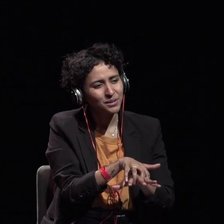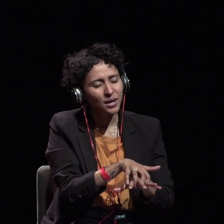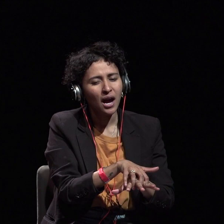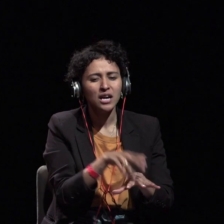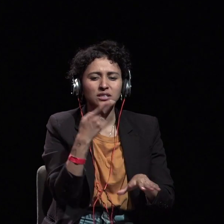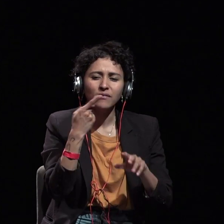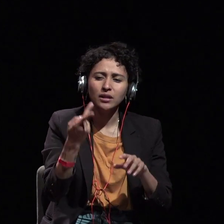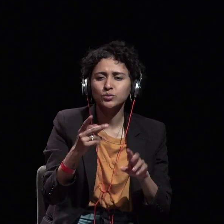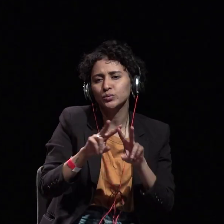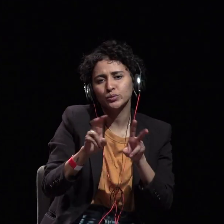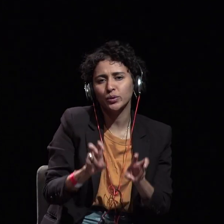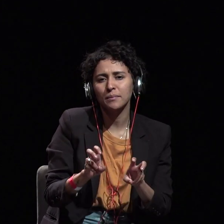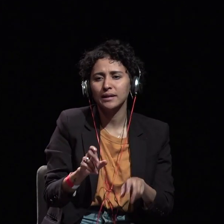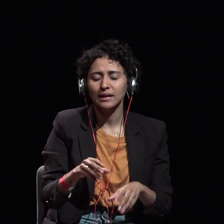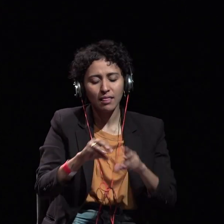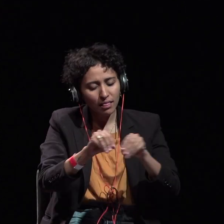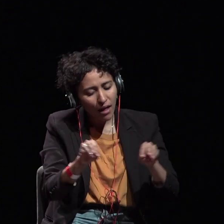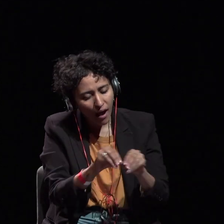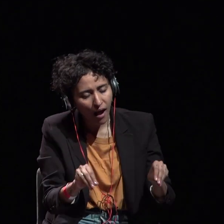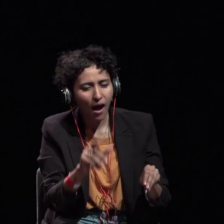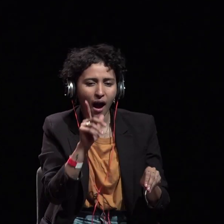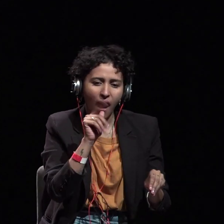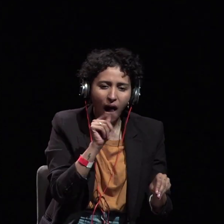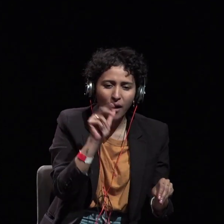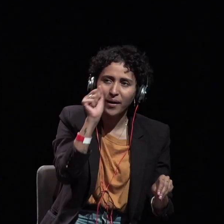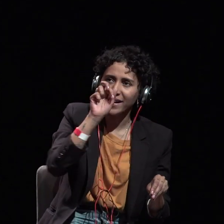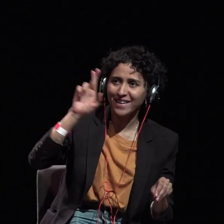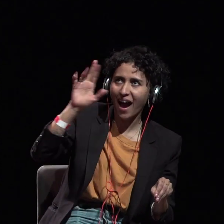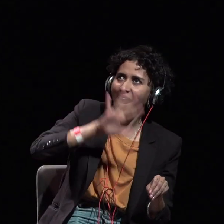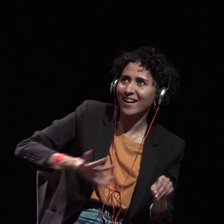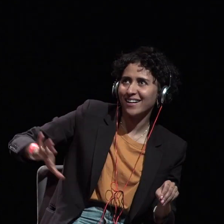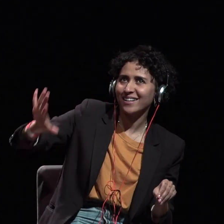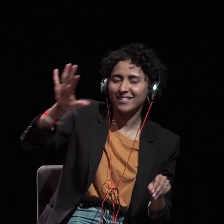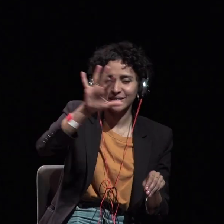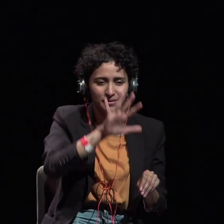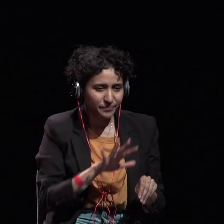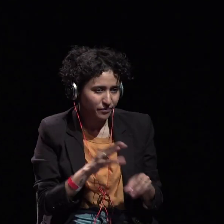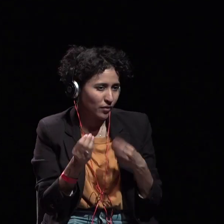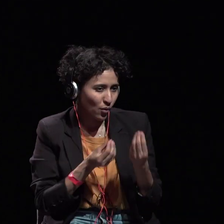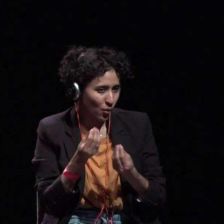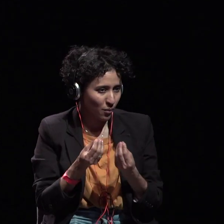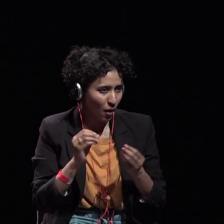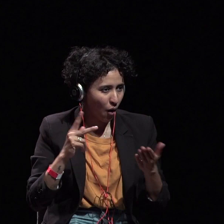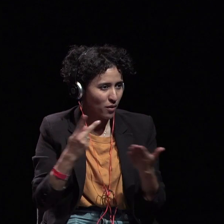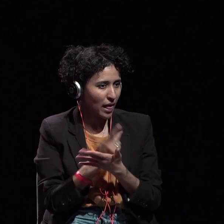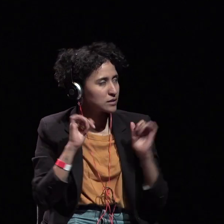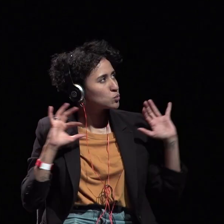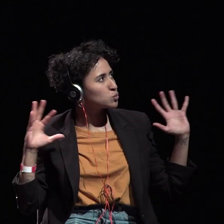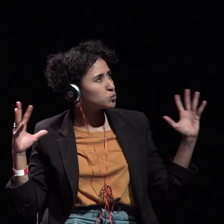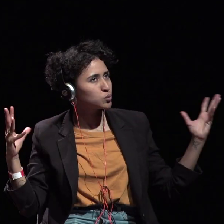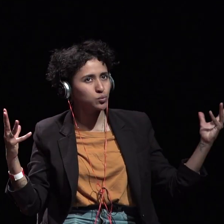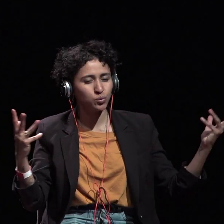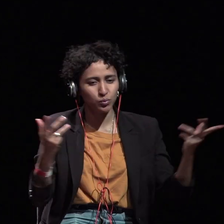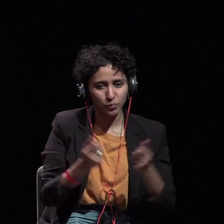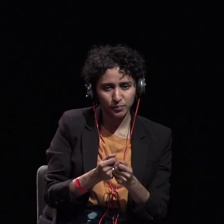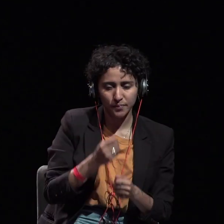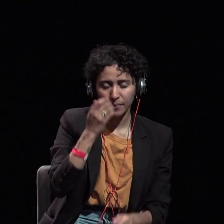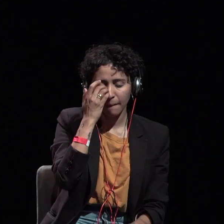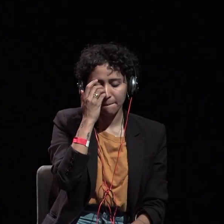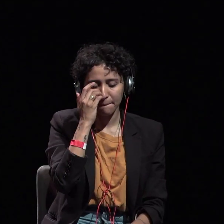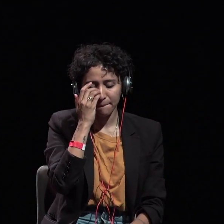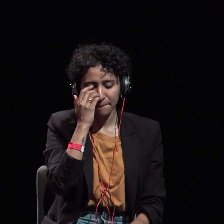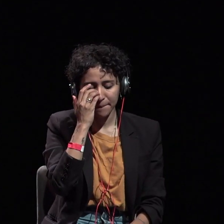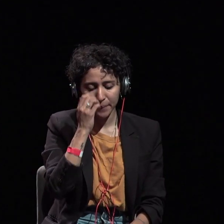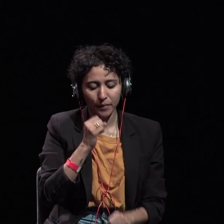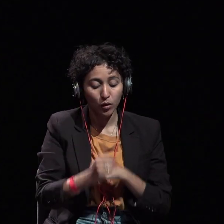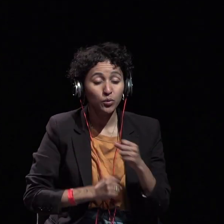from the positions we inhabit in this really dense matrix of settler colonization. In fall 2016, we were offered